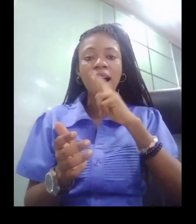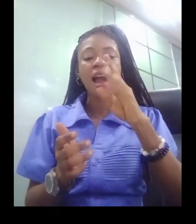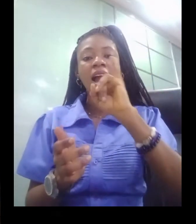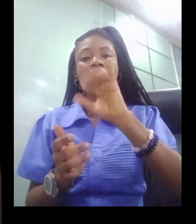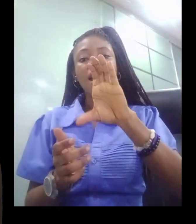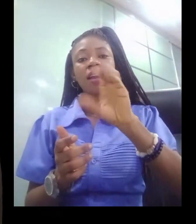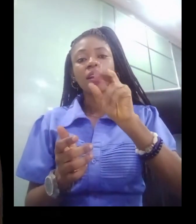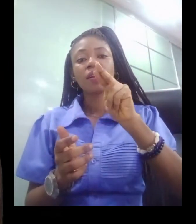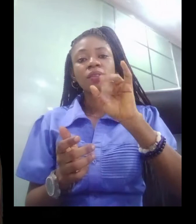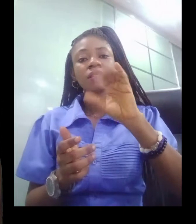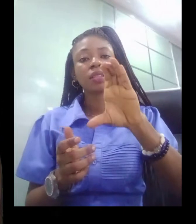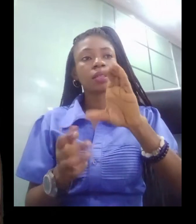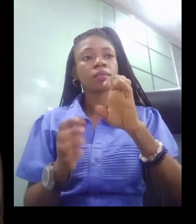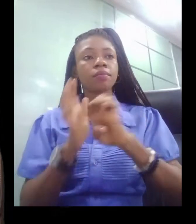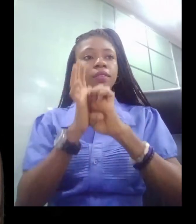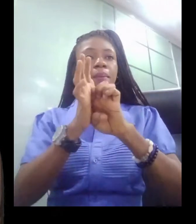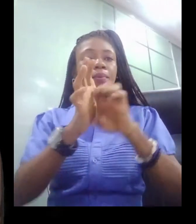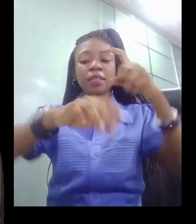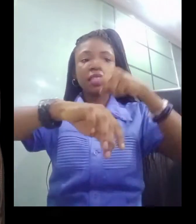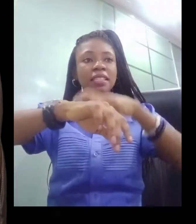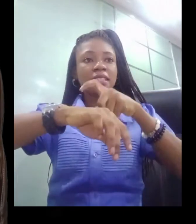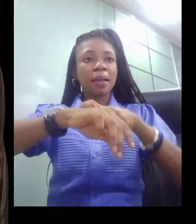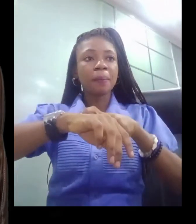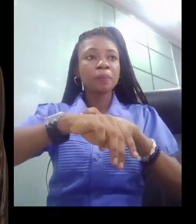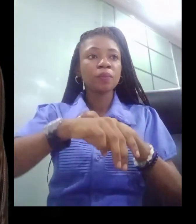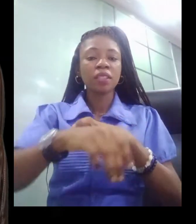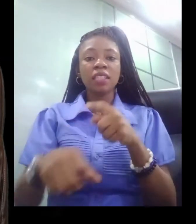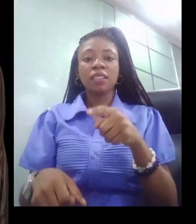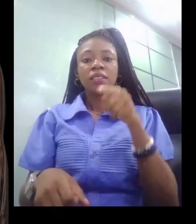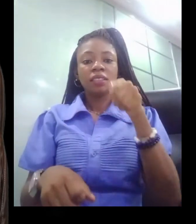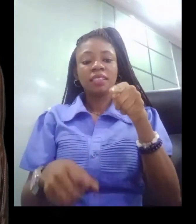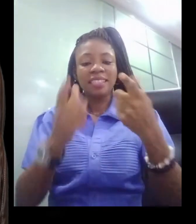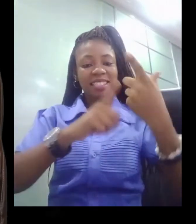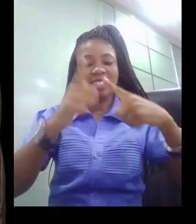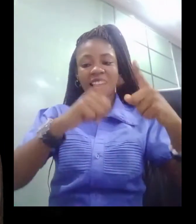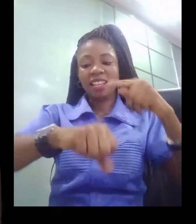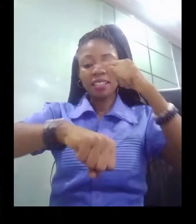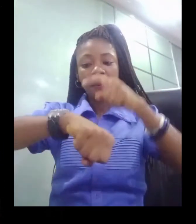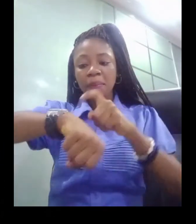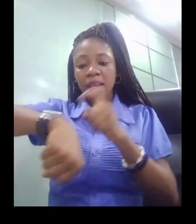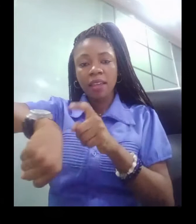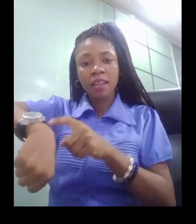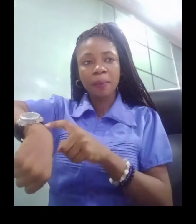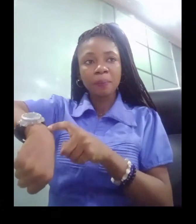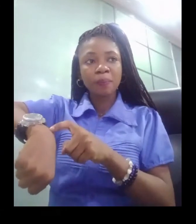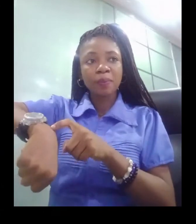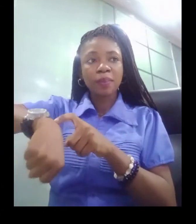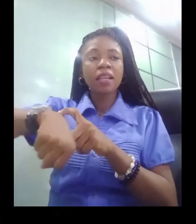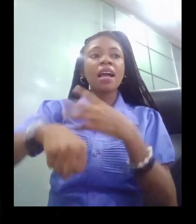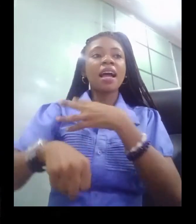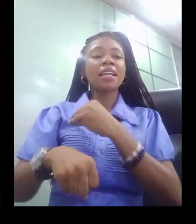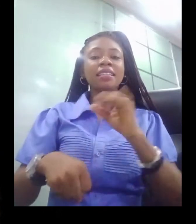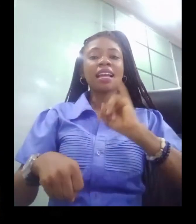is time, the sign for time. She signed here. And this sign for time, I